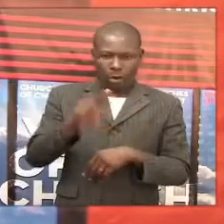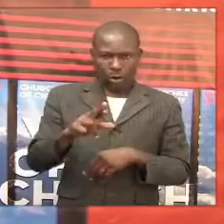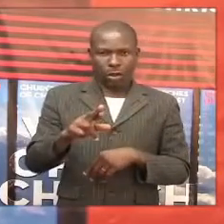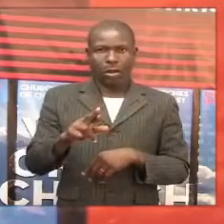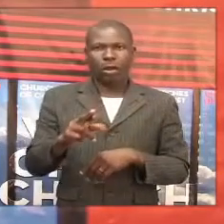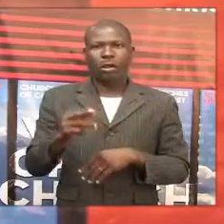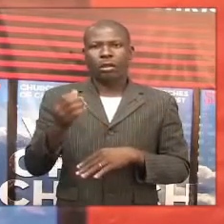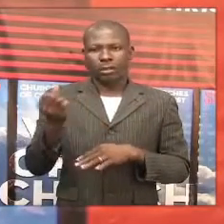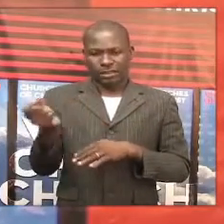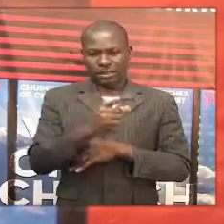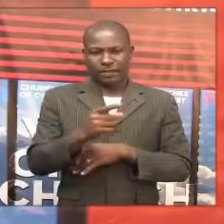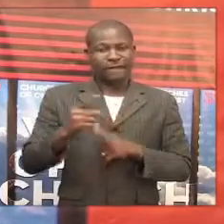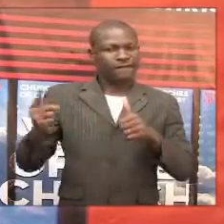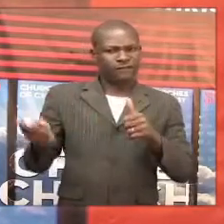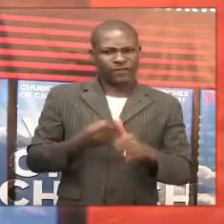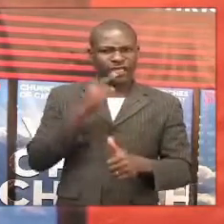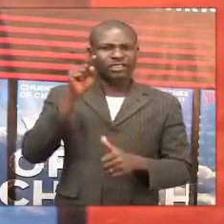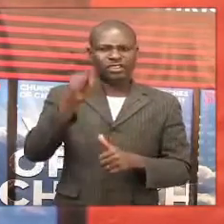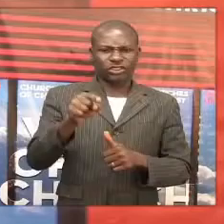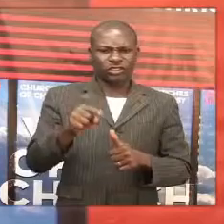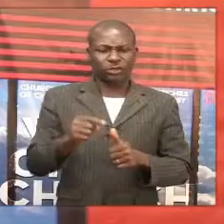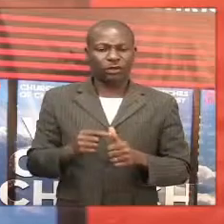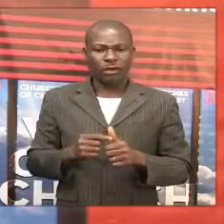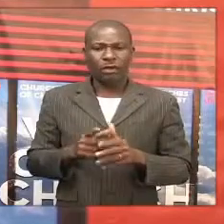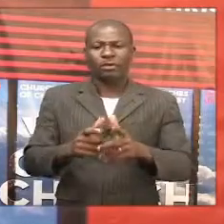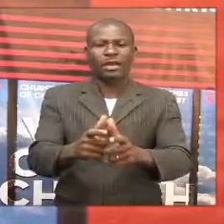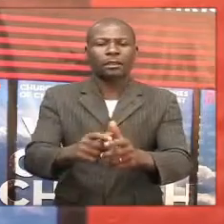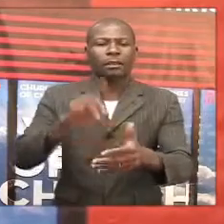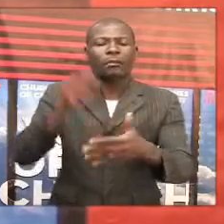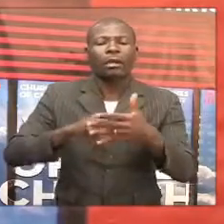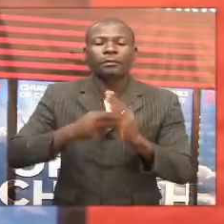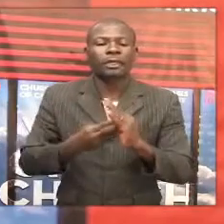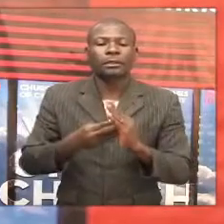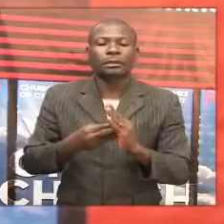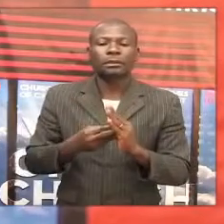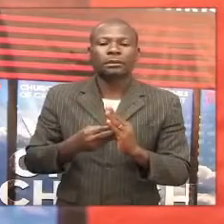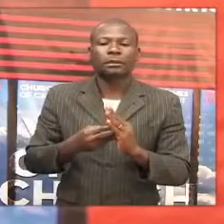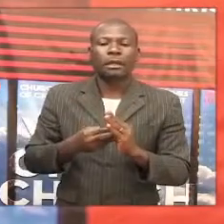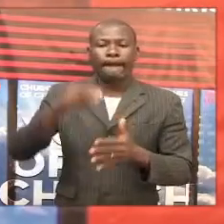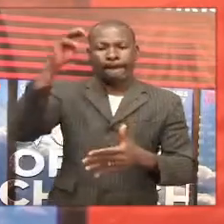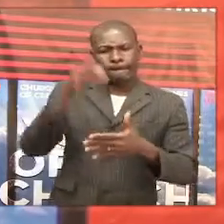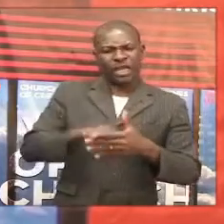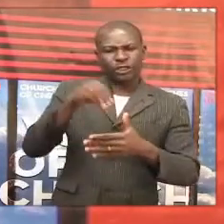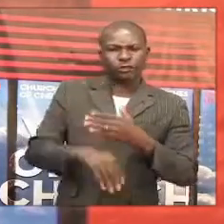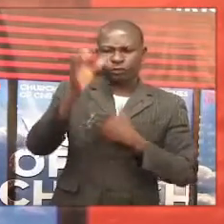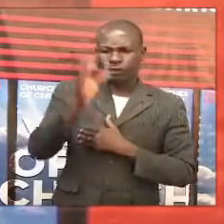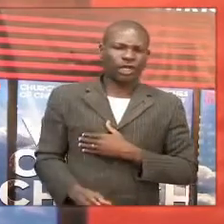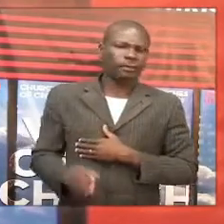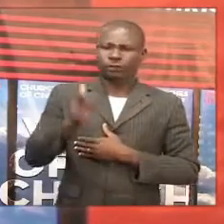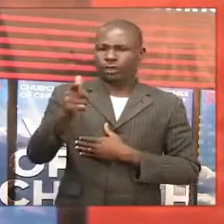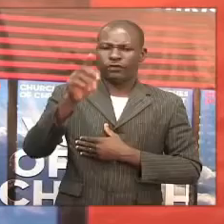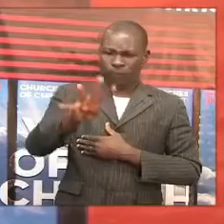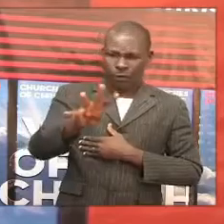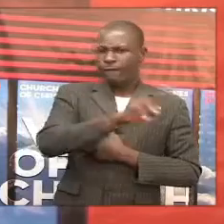kan kwa no. Mugane no. The flight no. Asi ane saying. Matthew 24. Verse